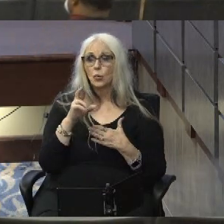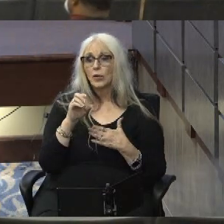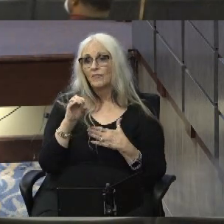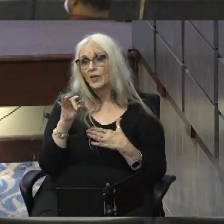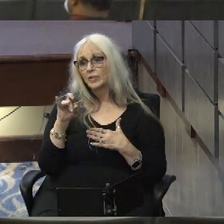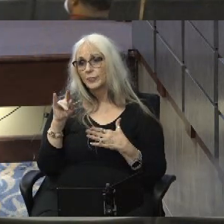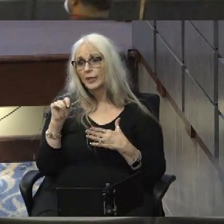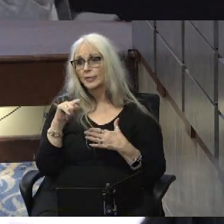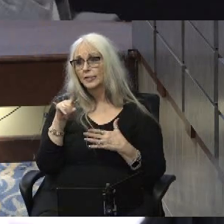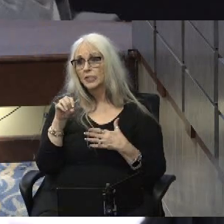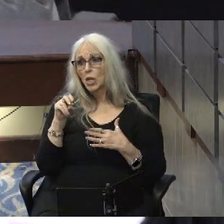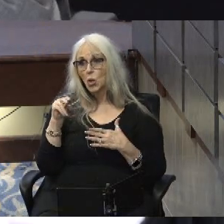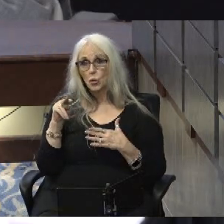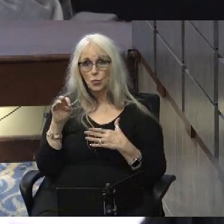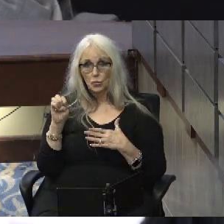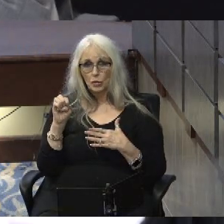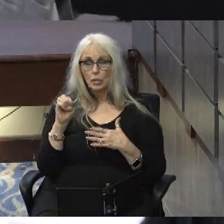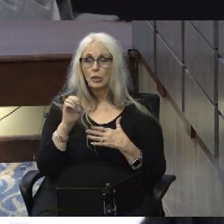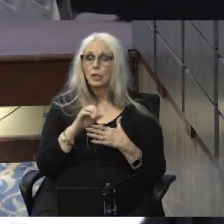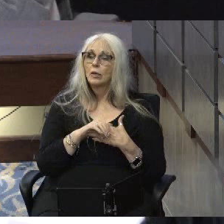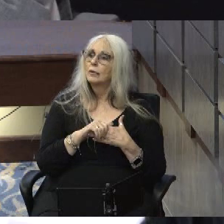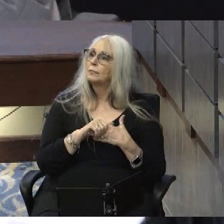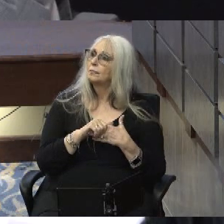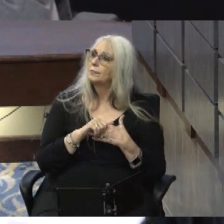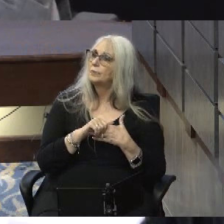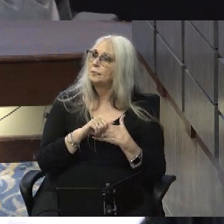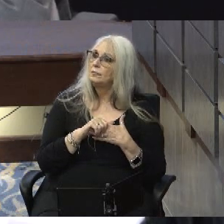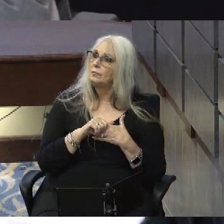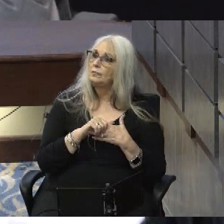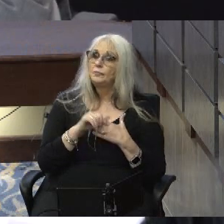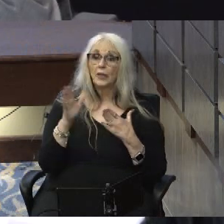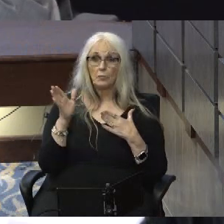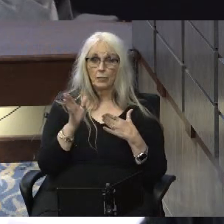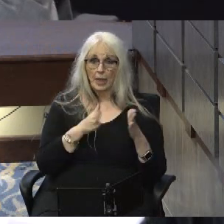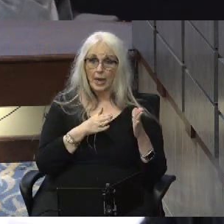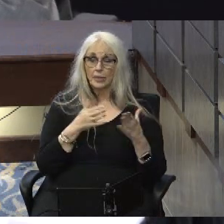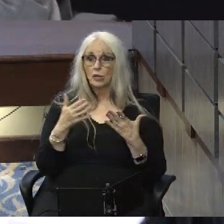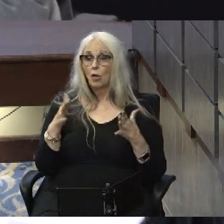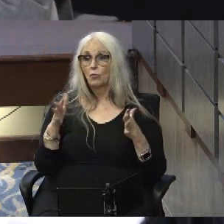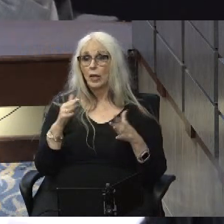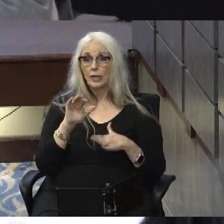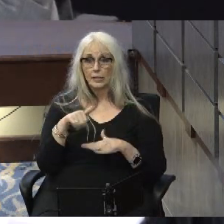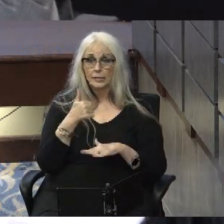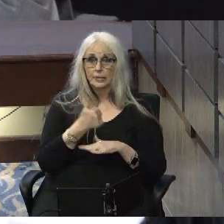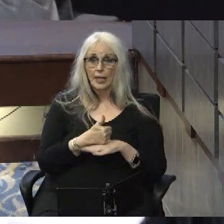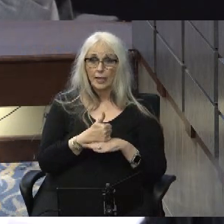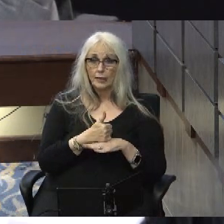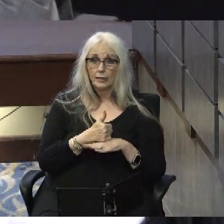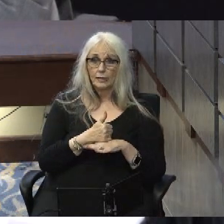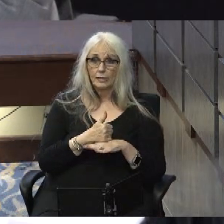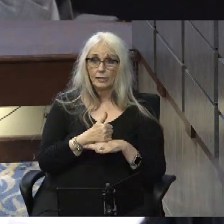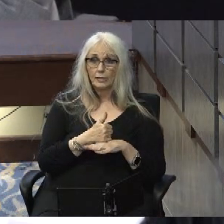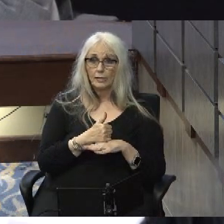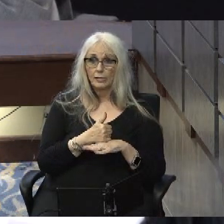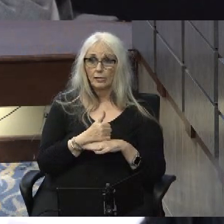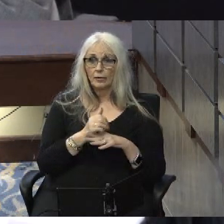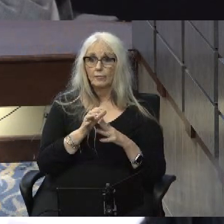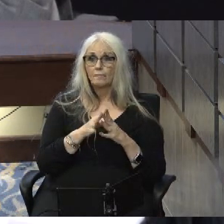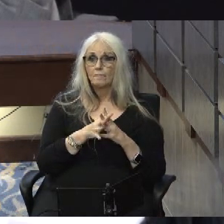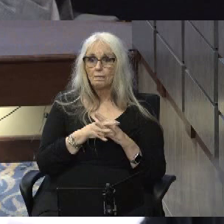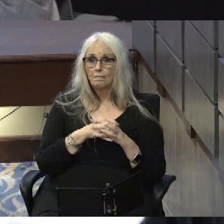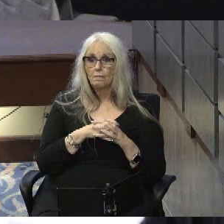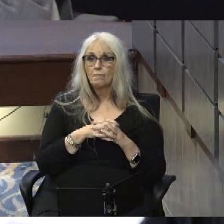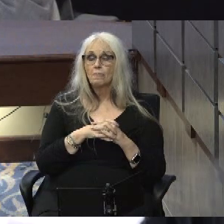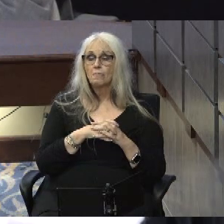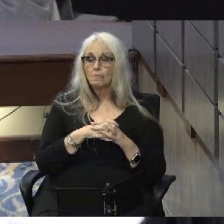TIRZ board, and the plan is already set in place for that and approved by all the bodies. Excellent.